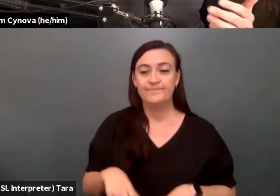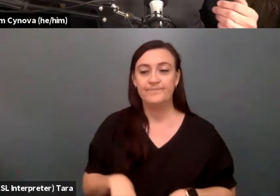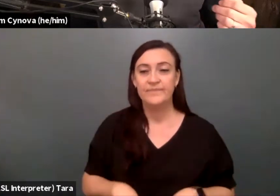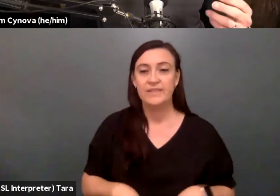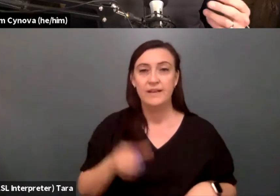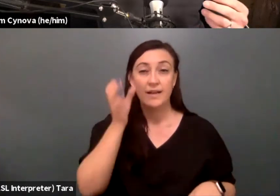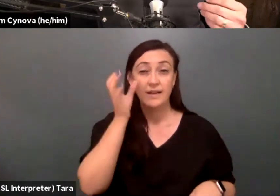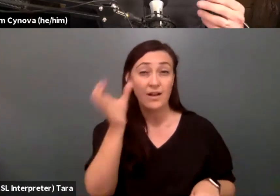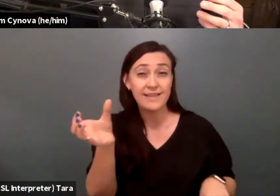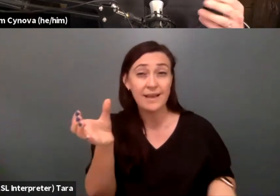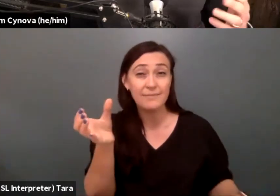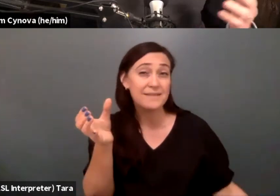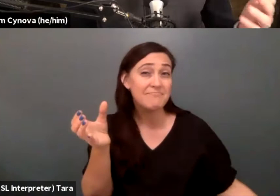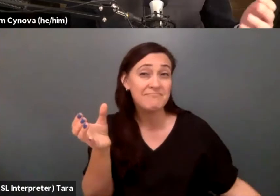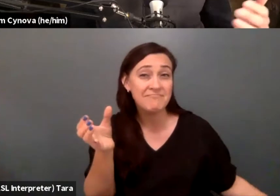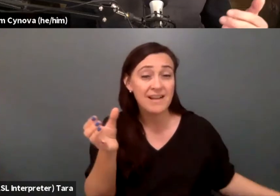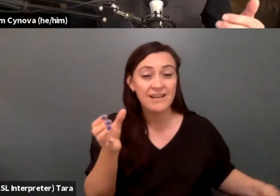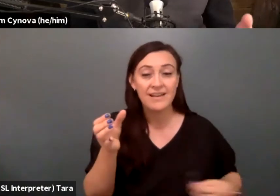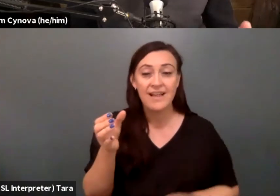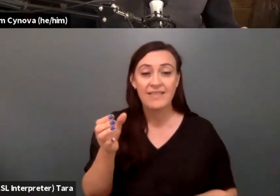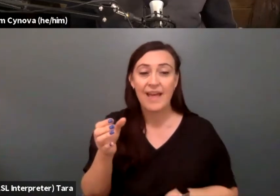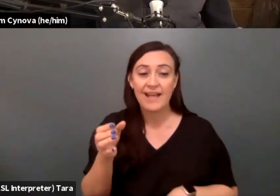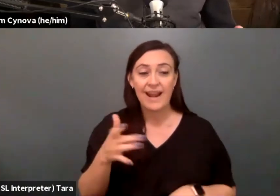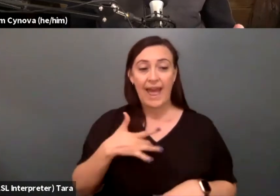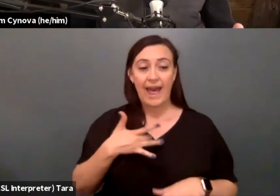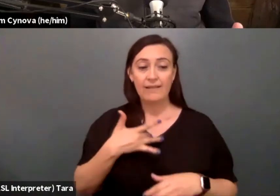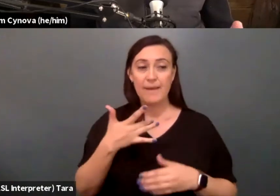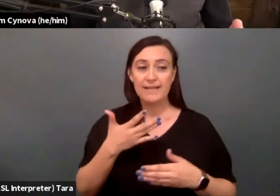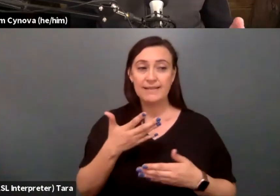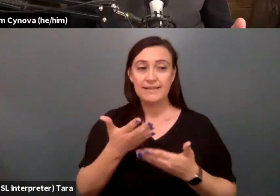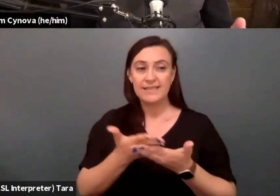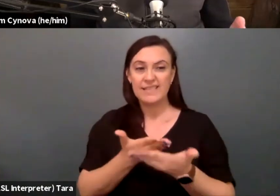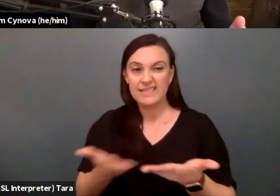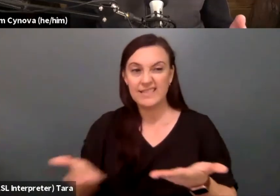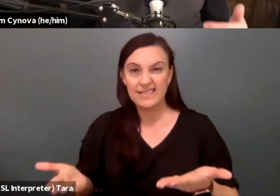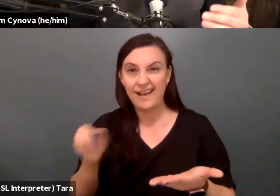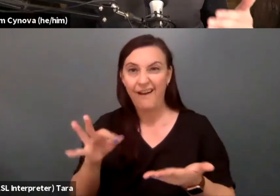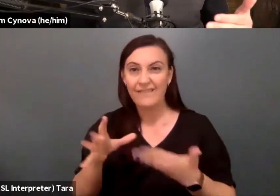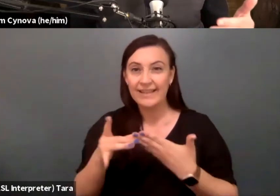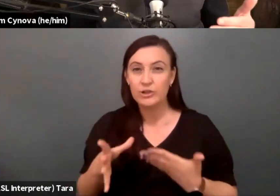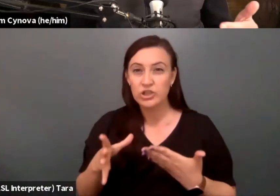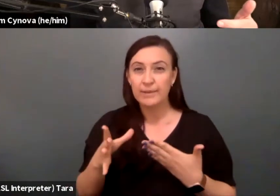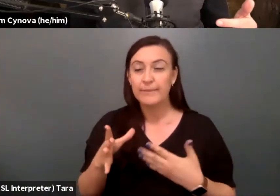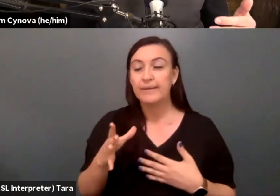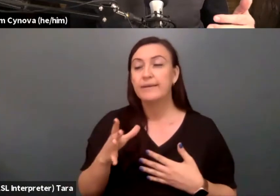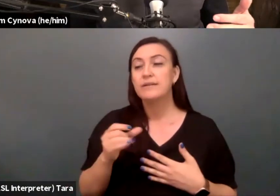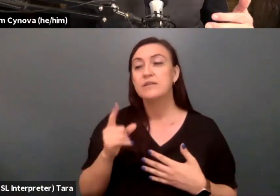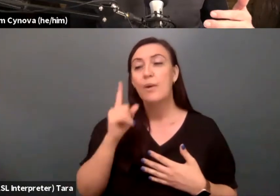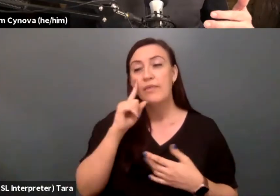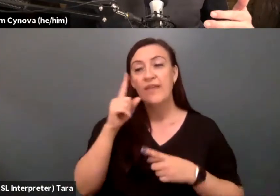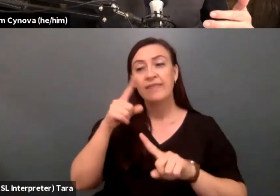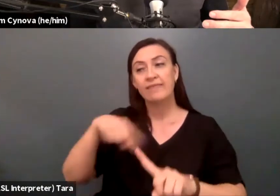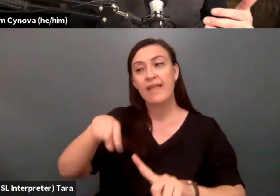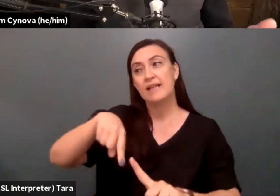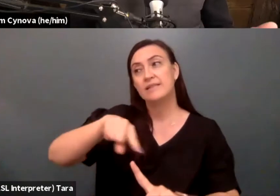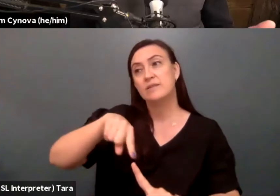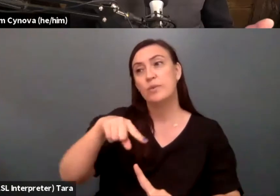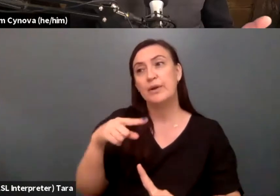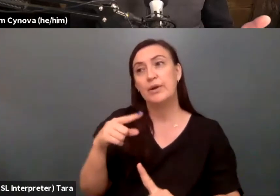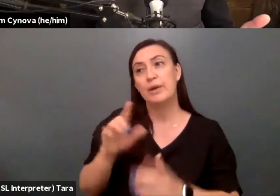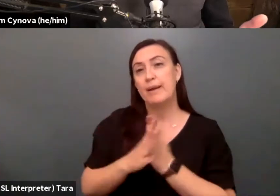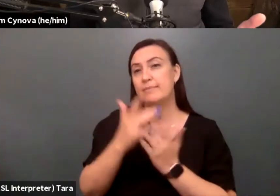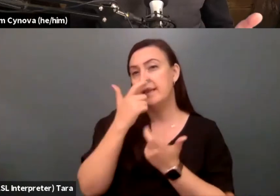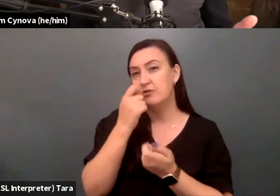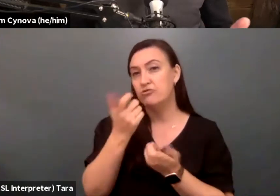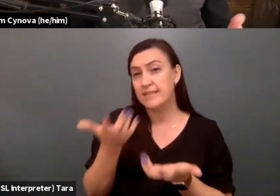concept or element of leadership that's taking place. And I think this is where it becomes interesting to